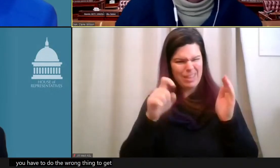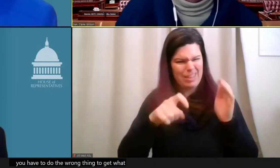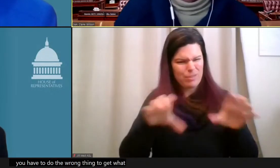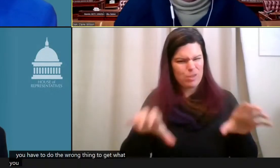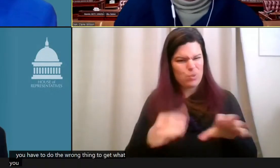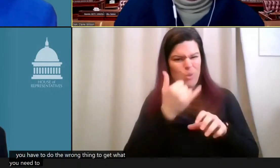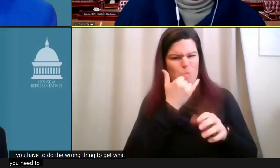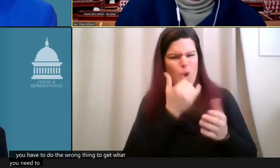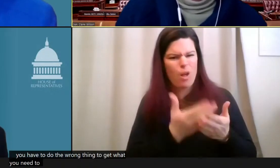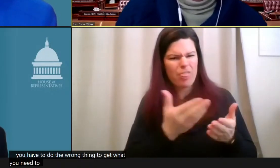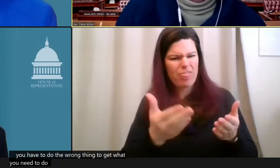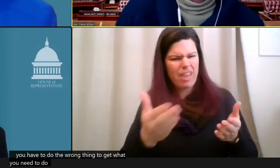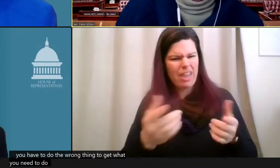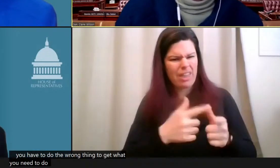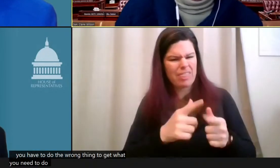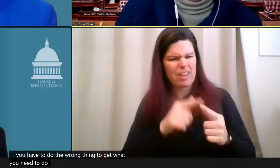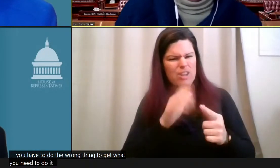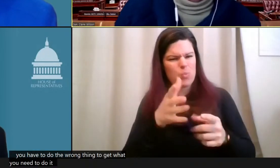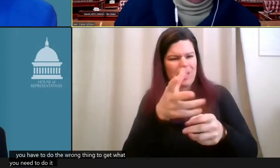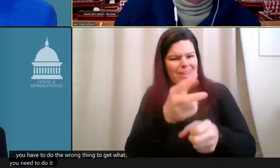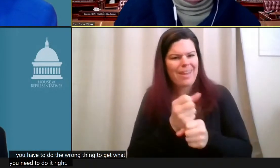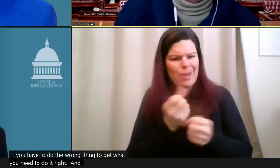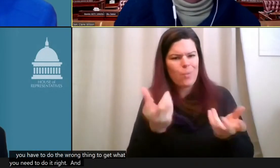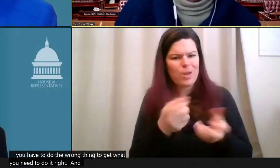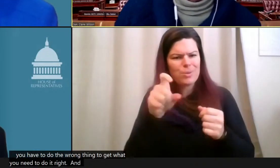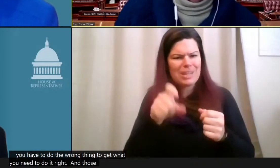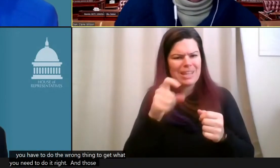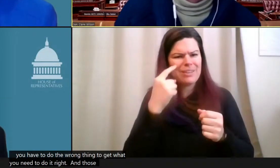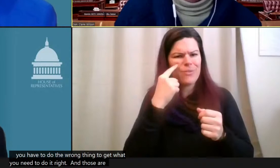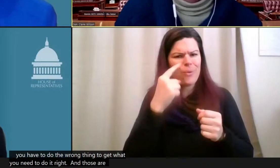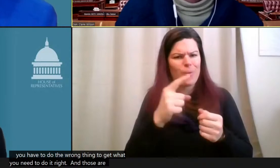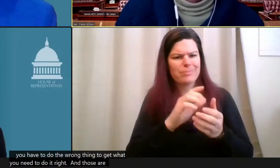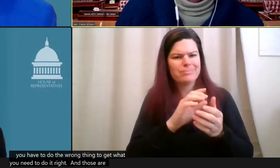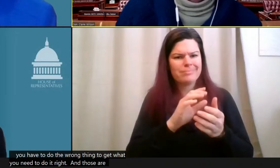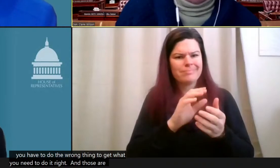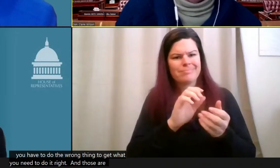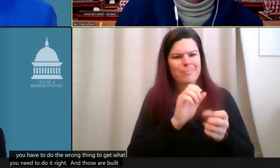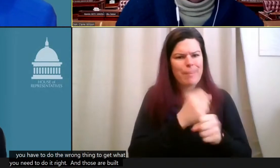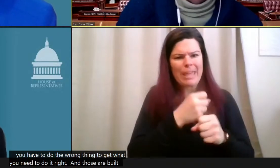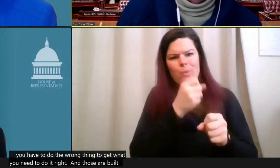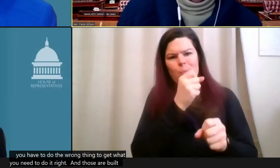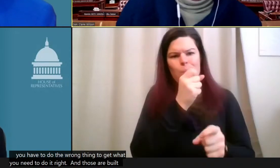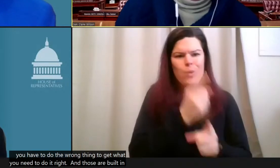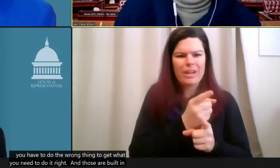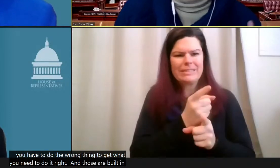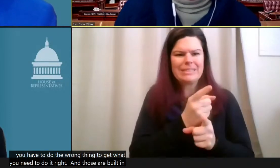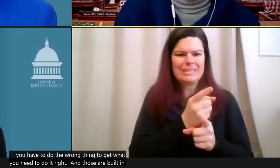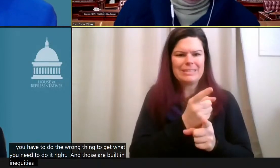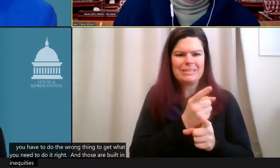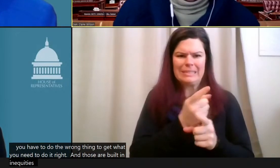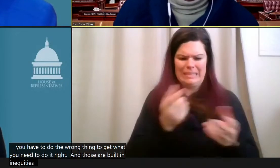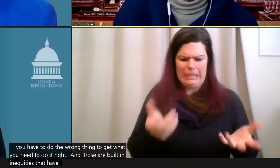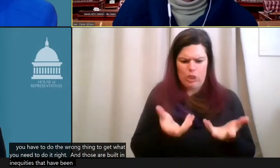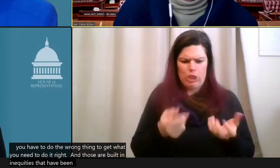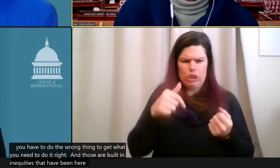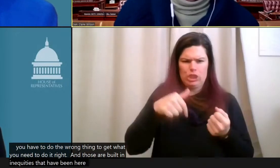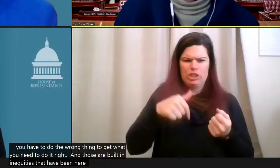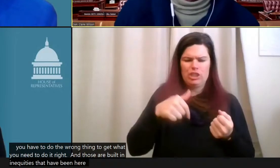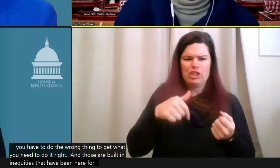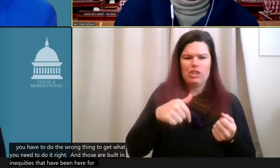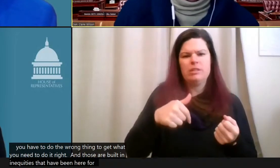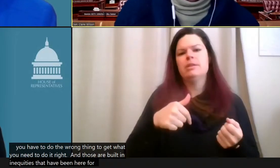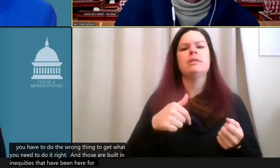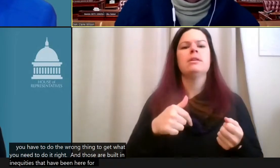right. And those are built-in inequities that have been here for decades.